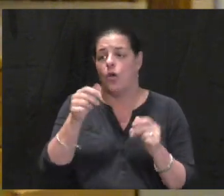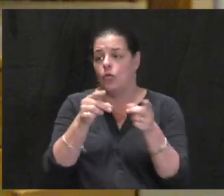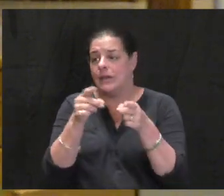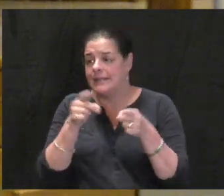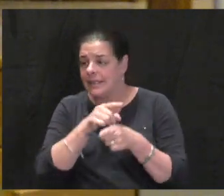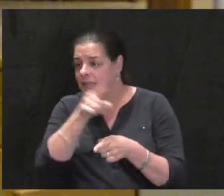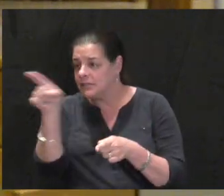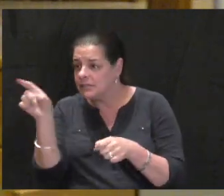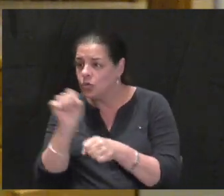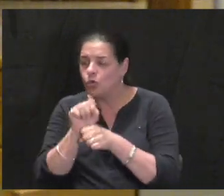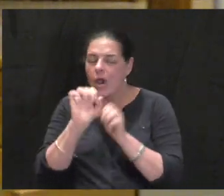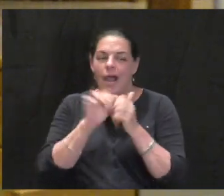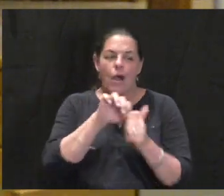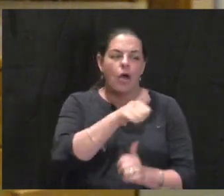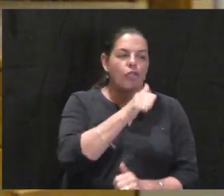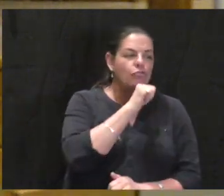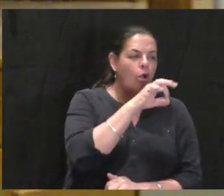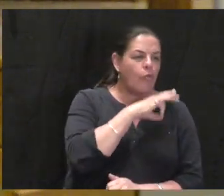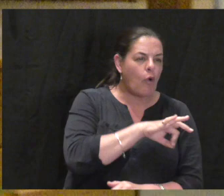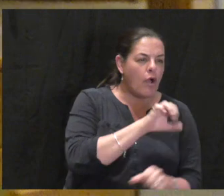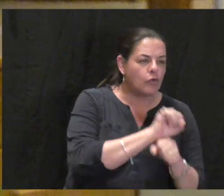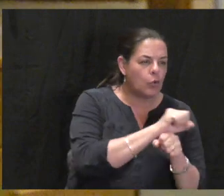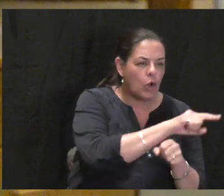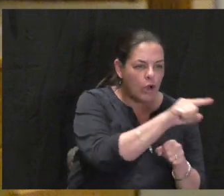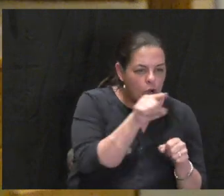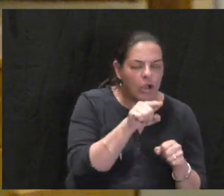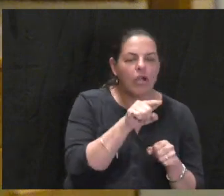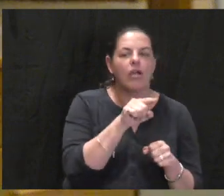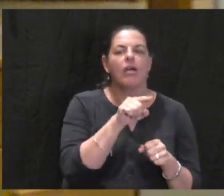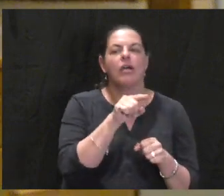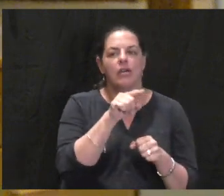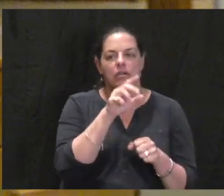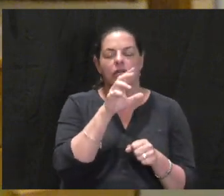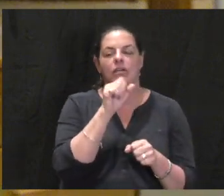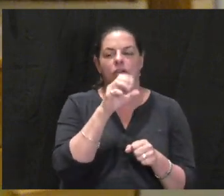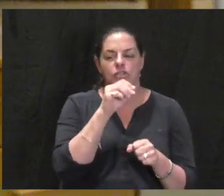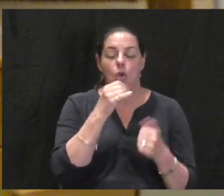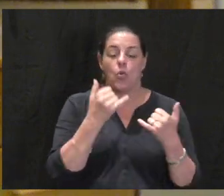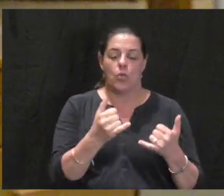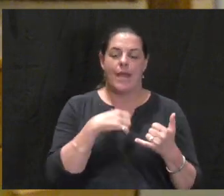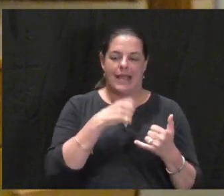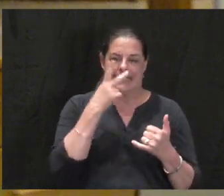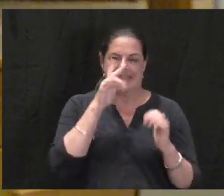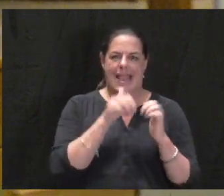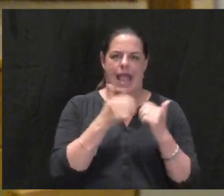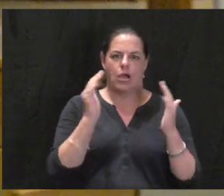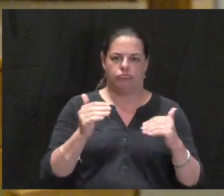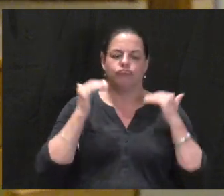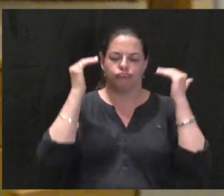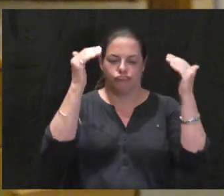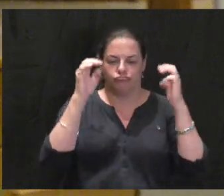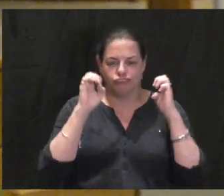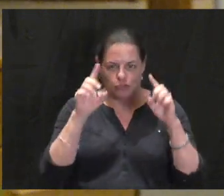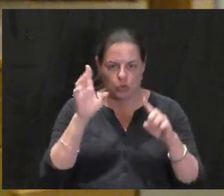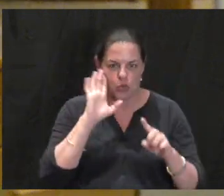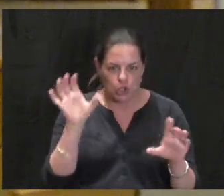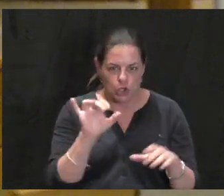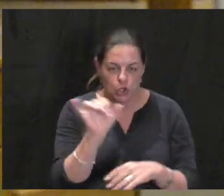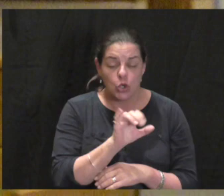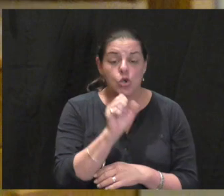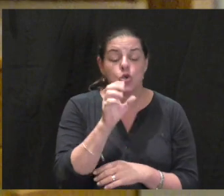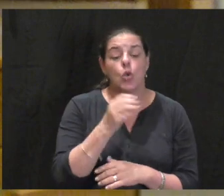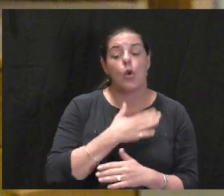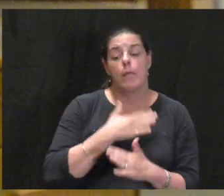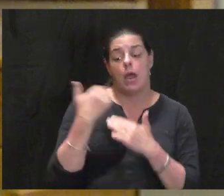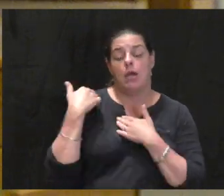my official title is Talent Acquisition and Retention Specialist. Say that 5 times fast. So essentially what that means